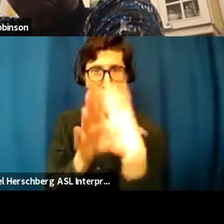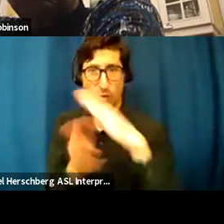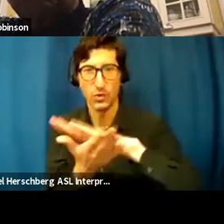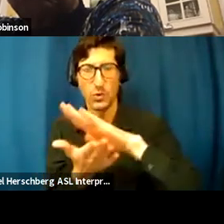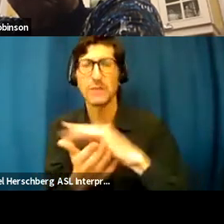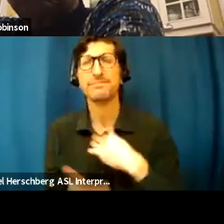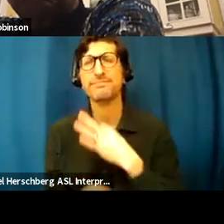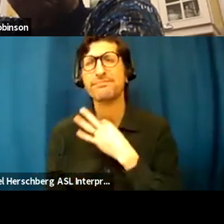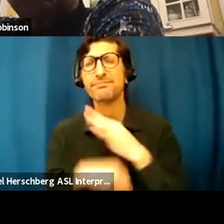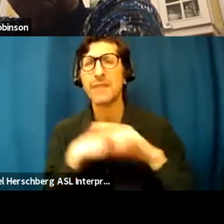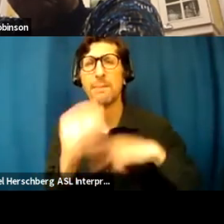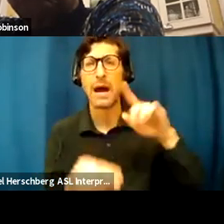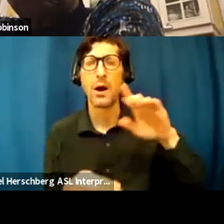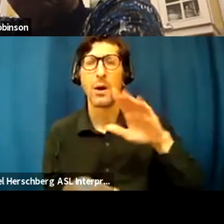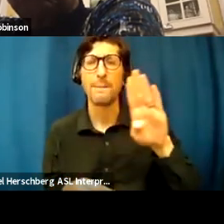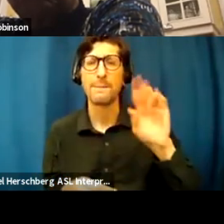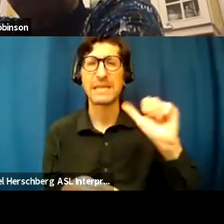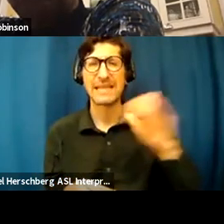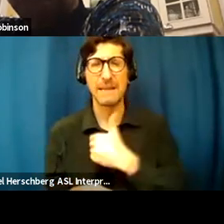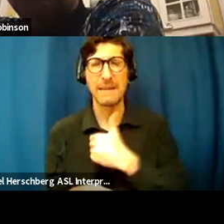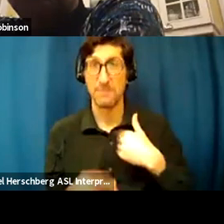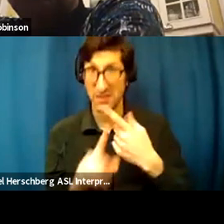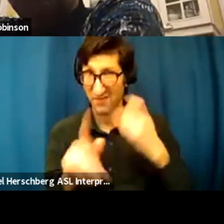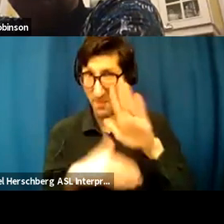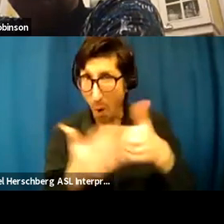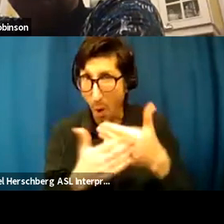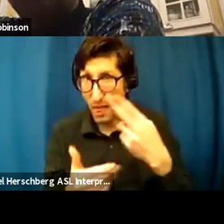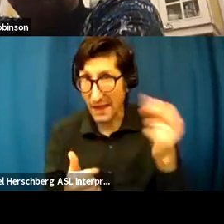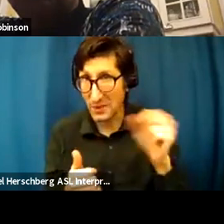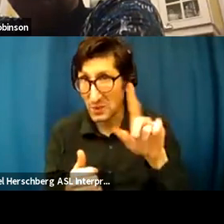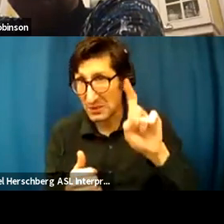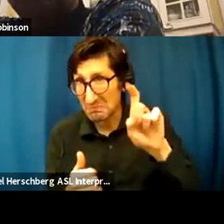in BSAC from all of our high schools, because it's so important to have